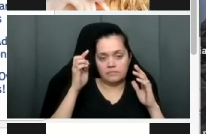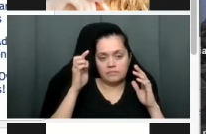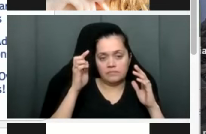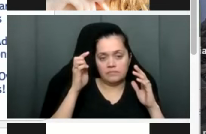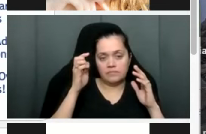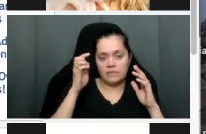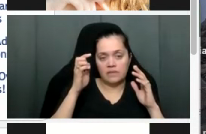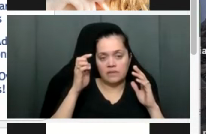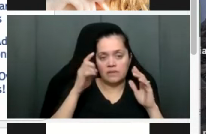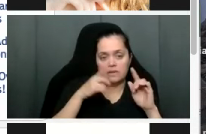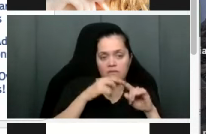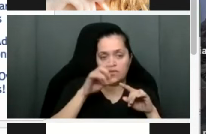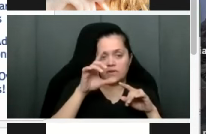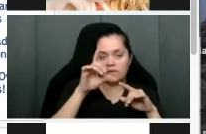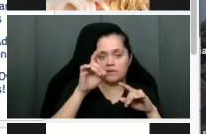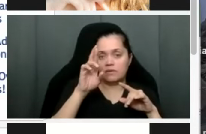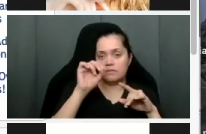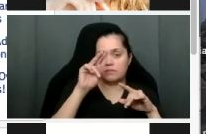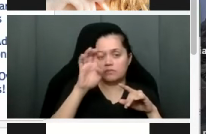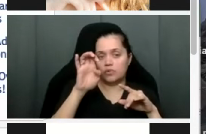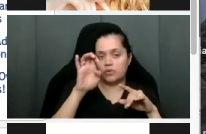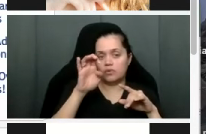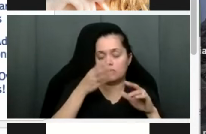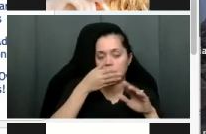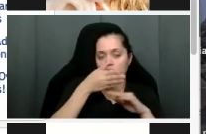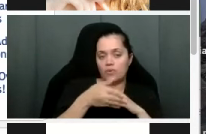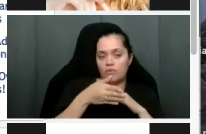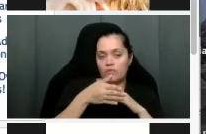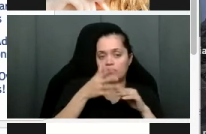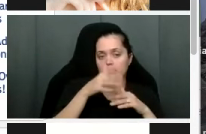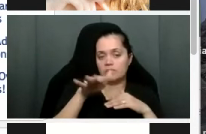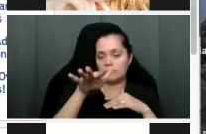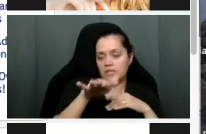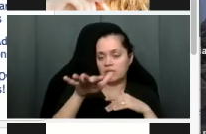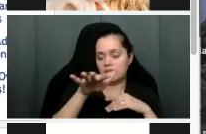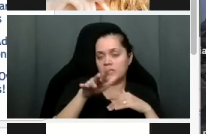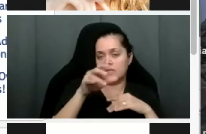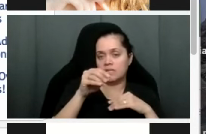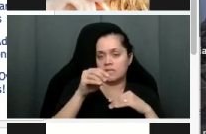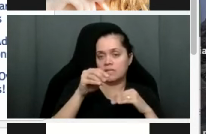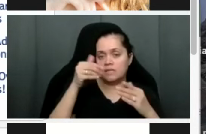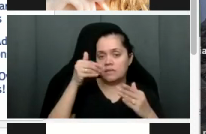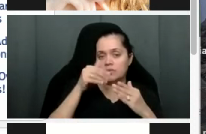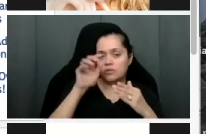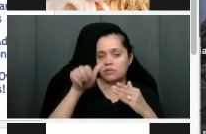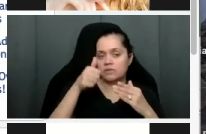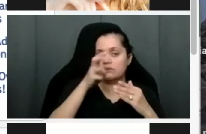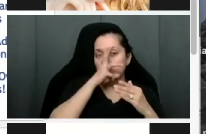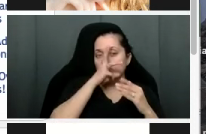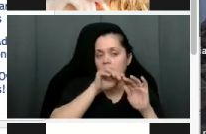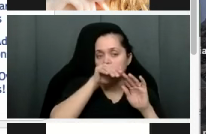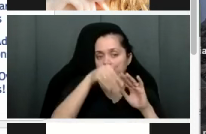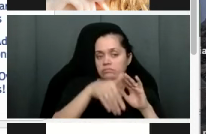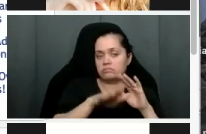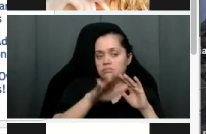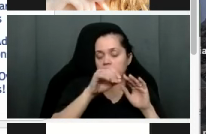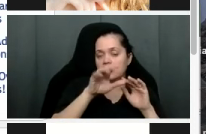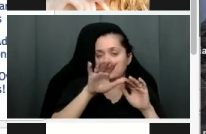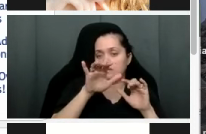from a drone going over some of the landscape and approaching another waterfall in